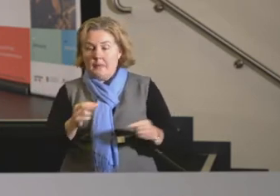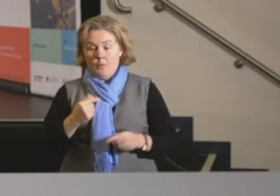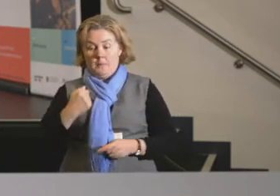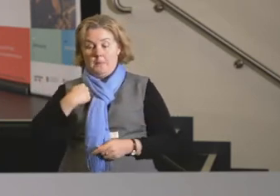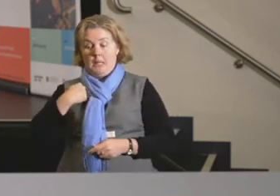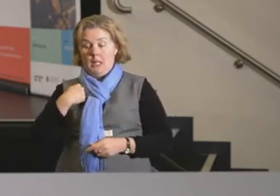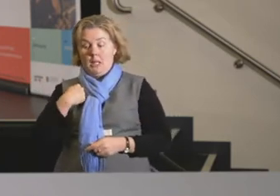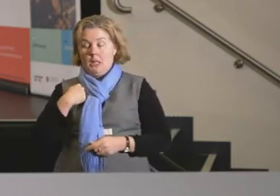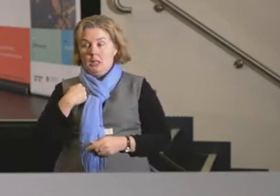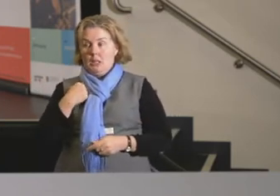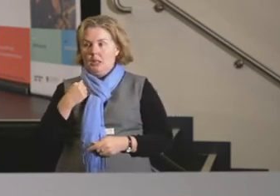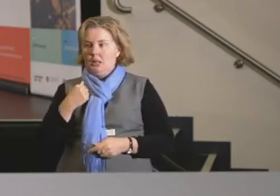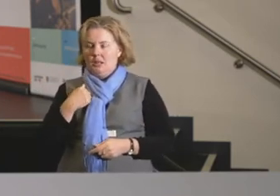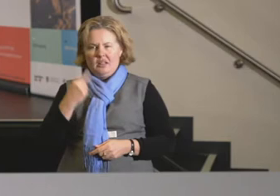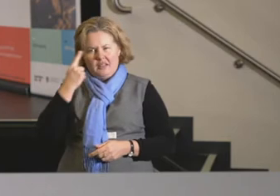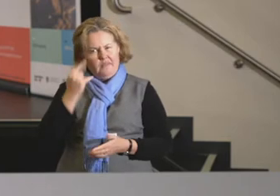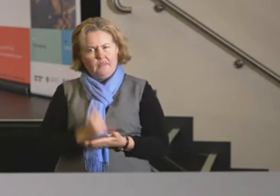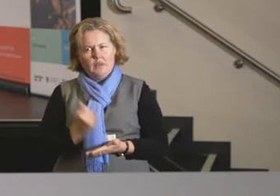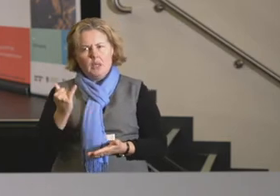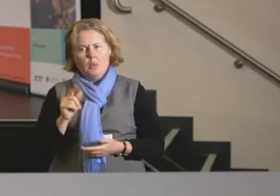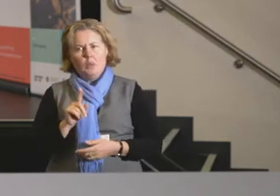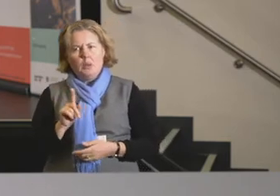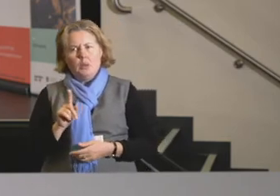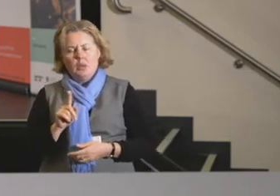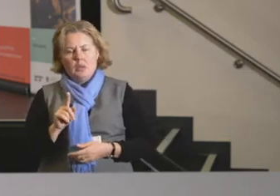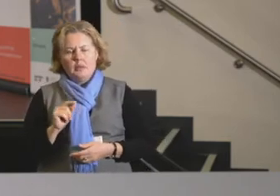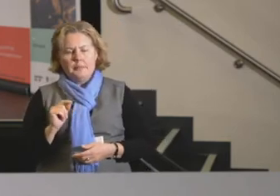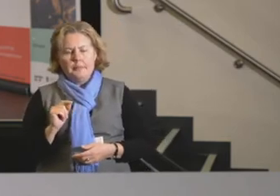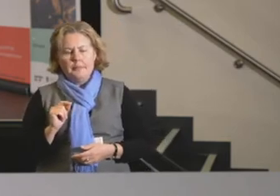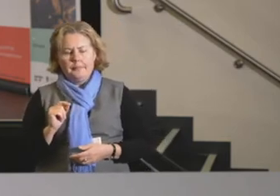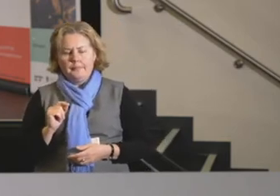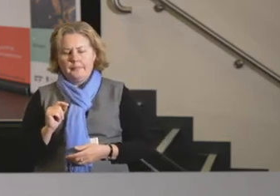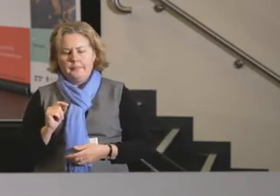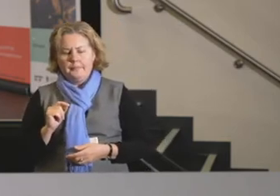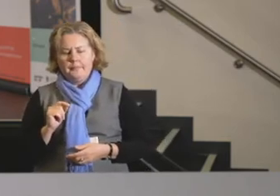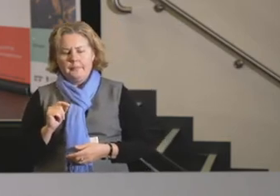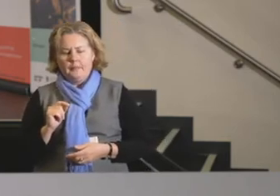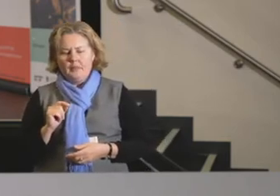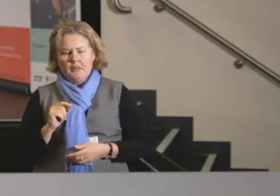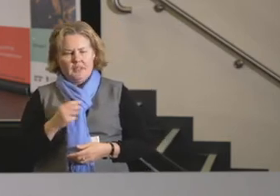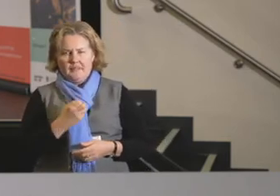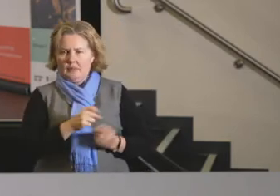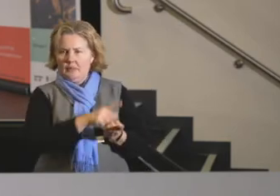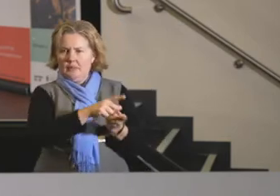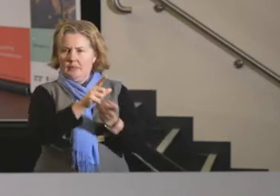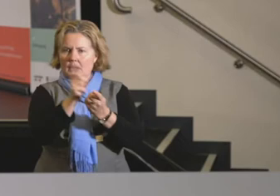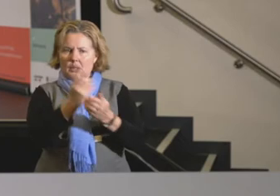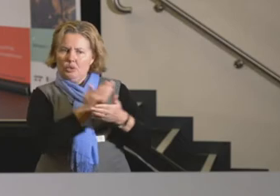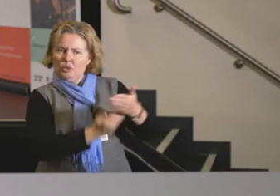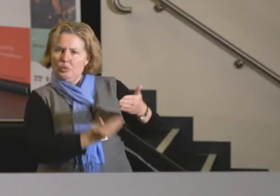what has been the failure, speaking of the narrative, Sarah, is